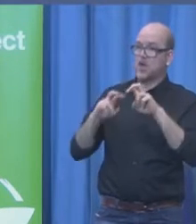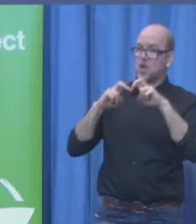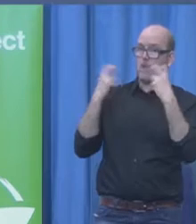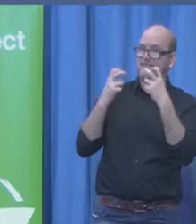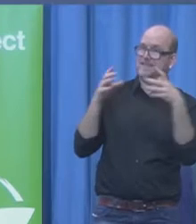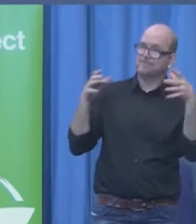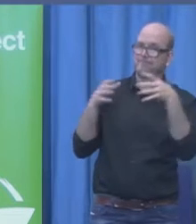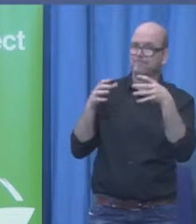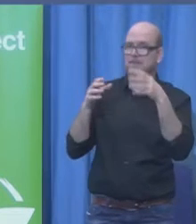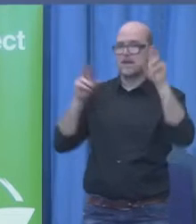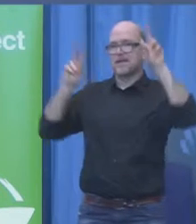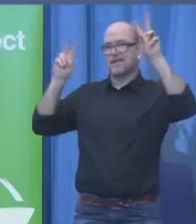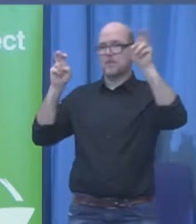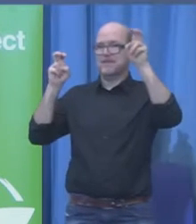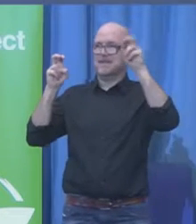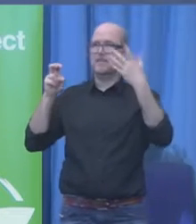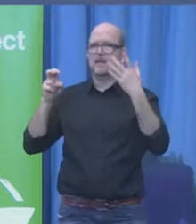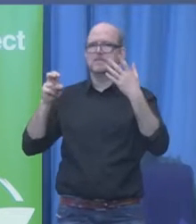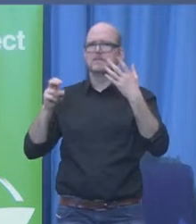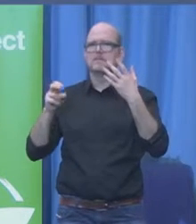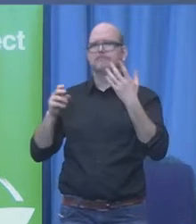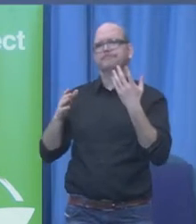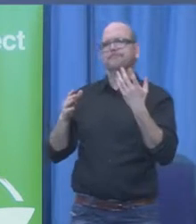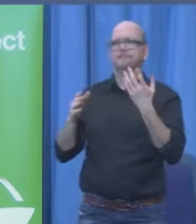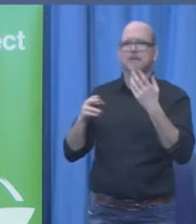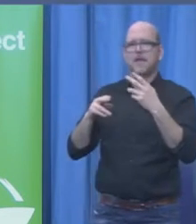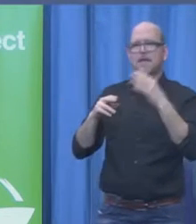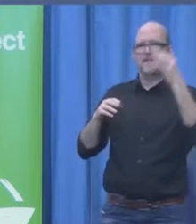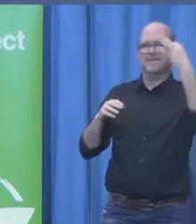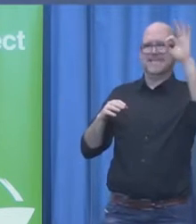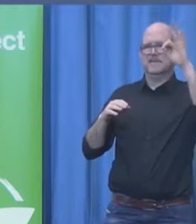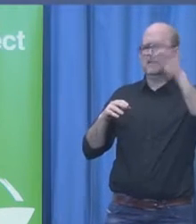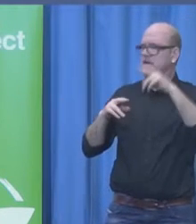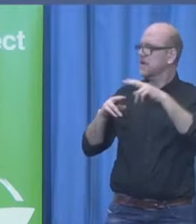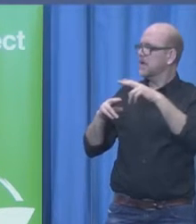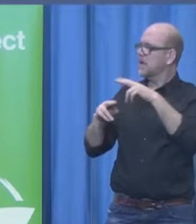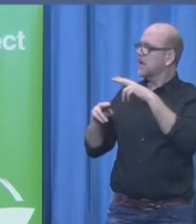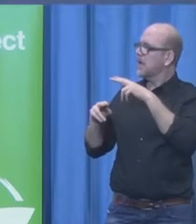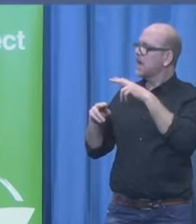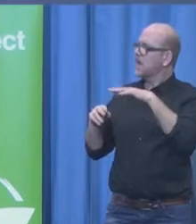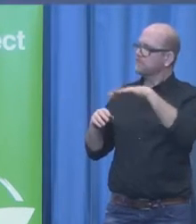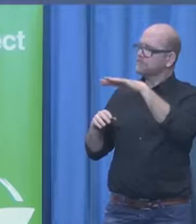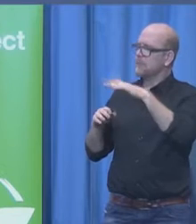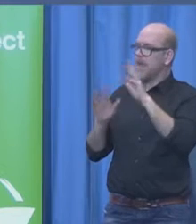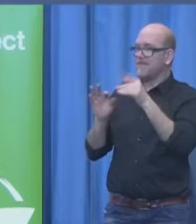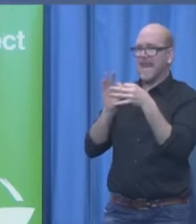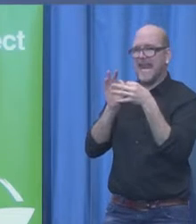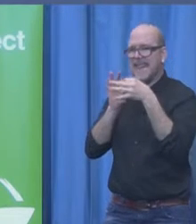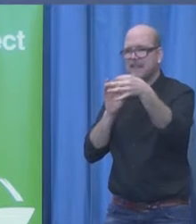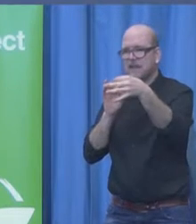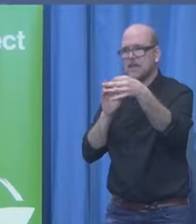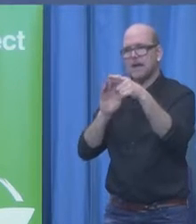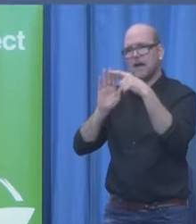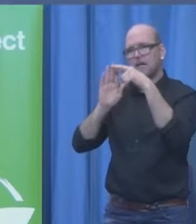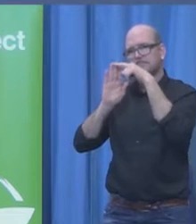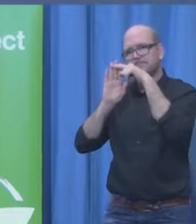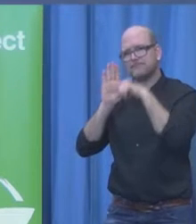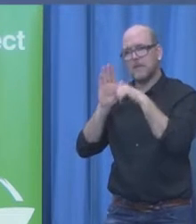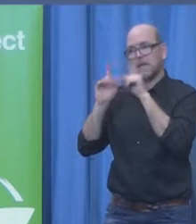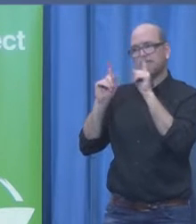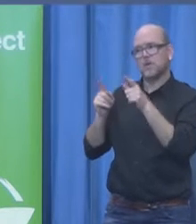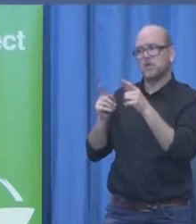field of disability employment? Are there maybe control mechanisms? And what sort of means